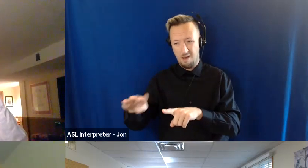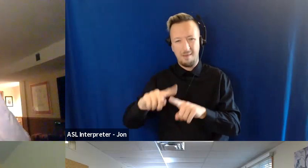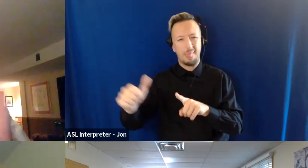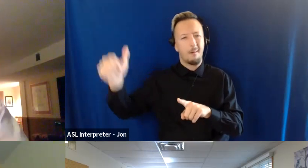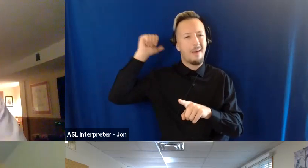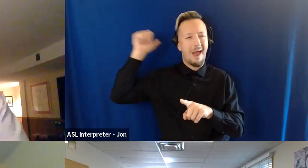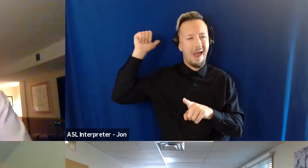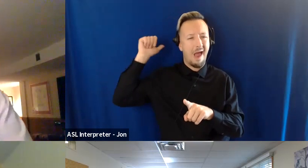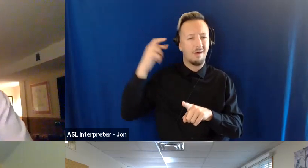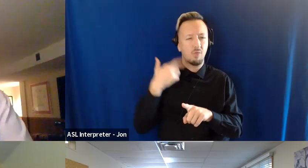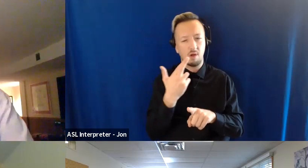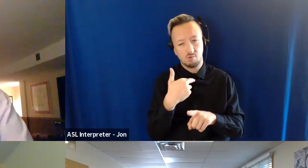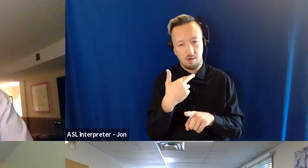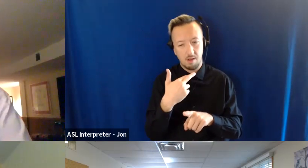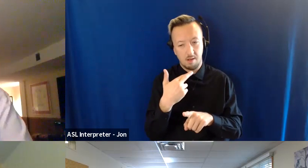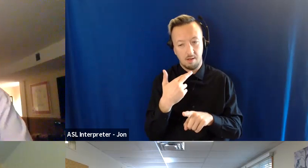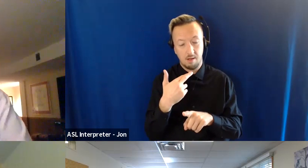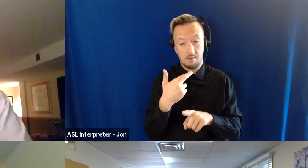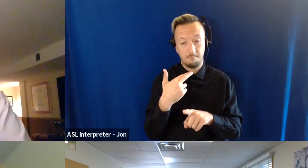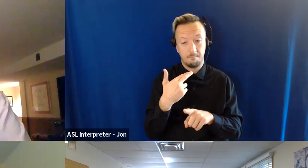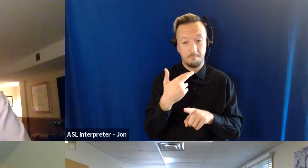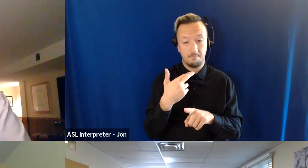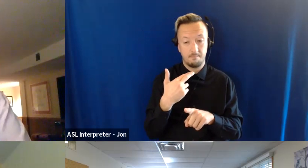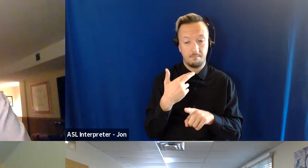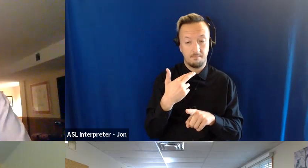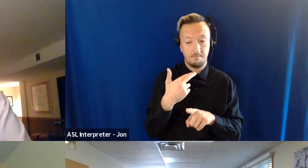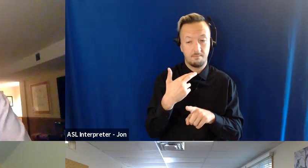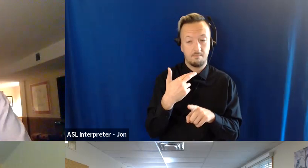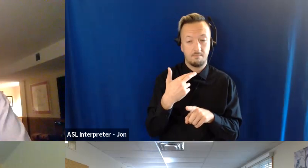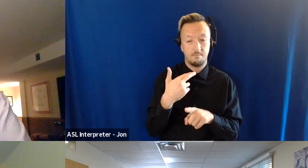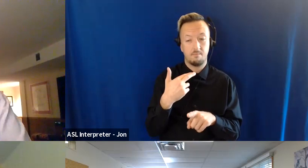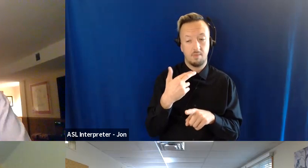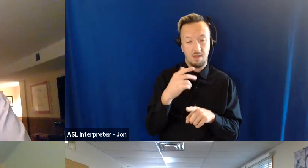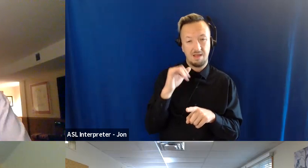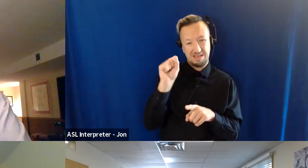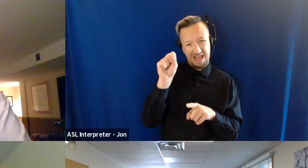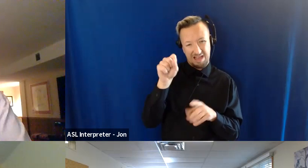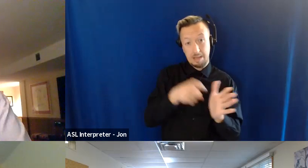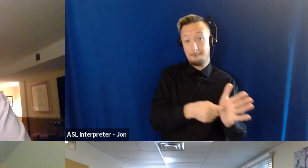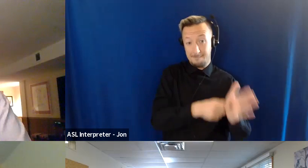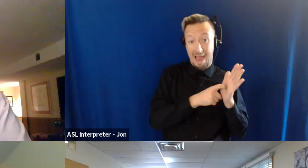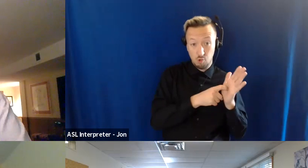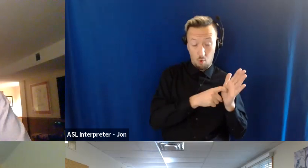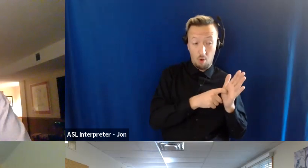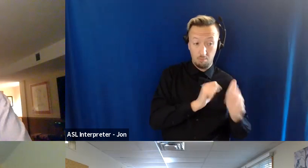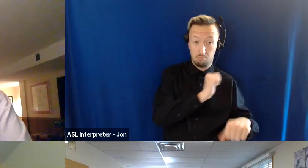So, I mean, yes, it is mandatory, but it's not much